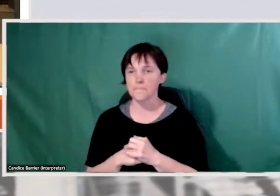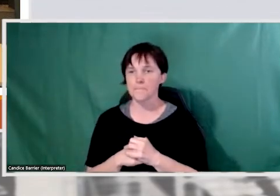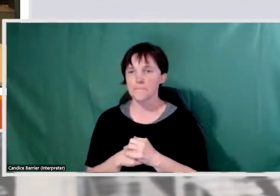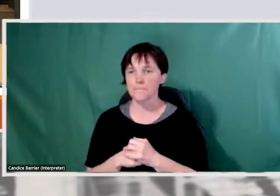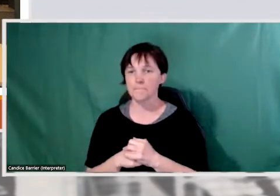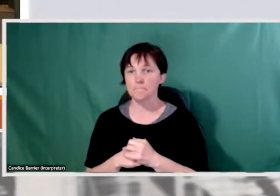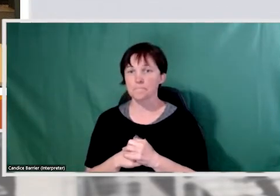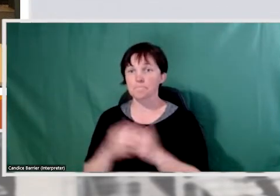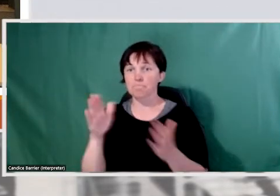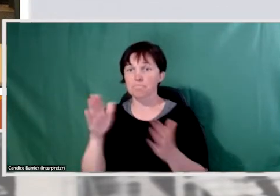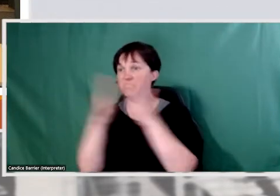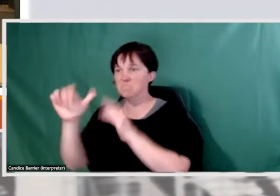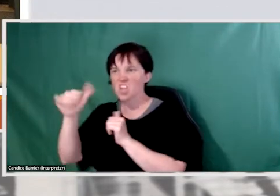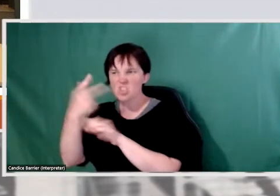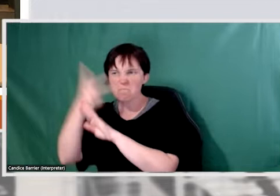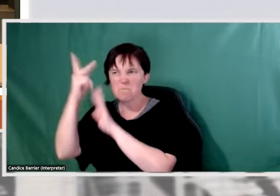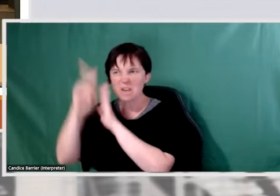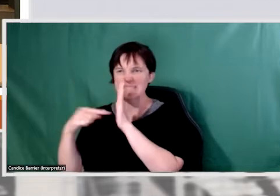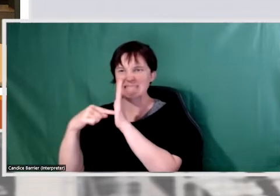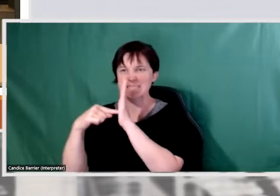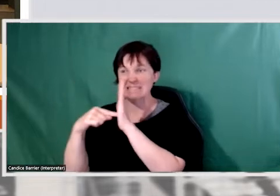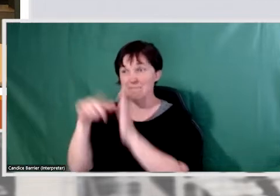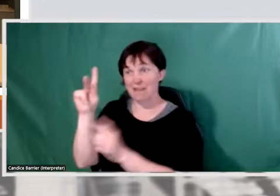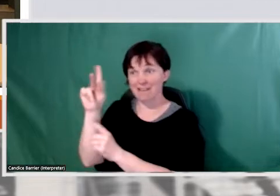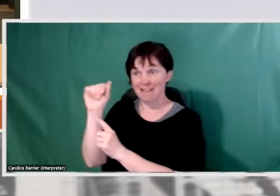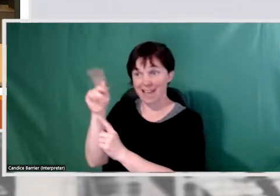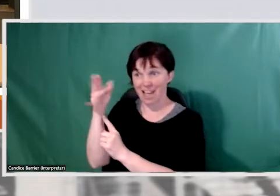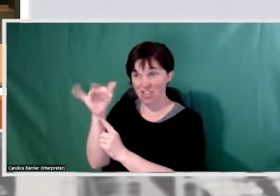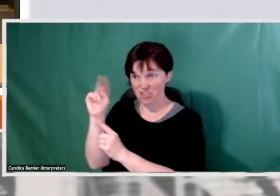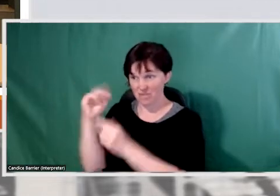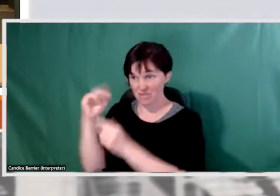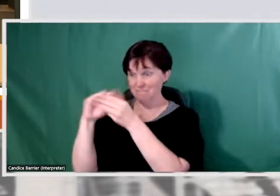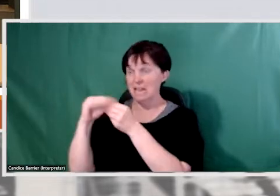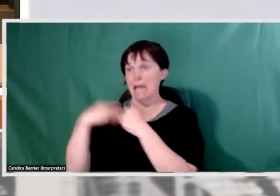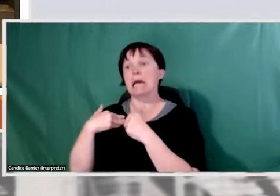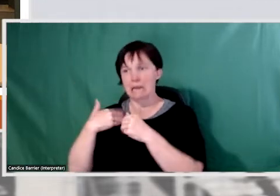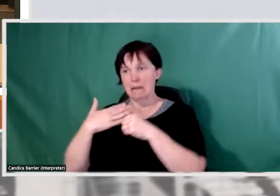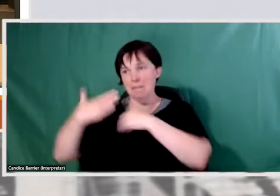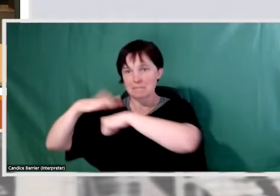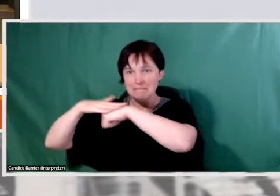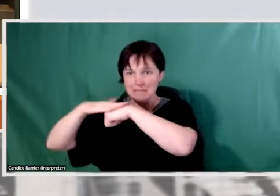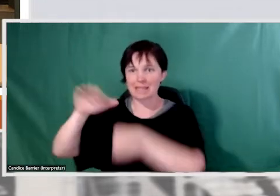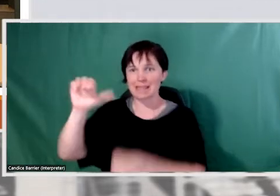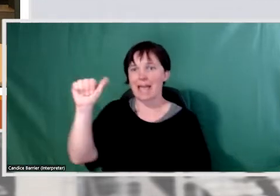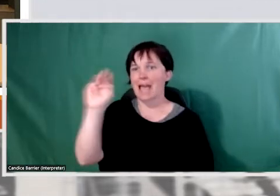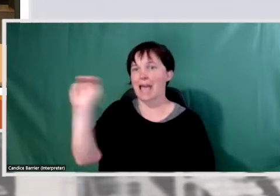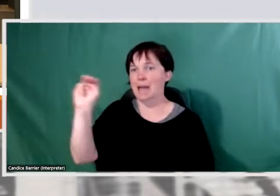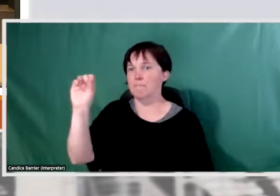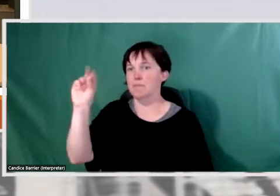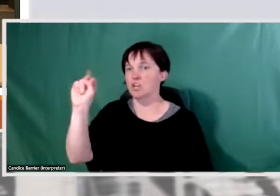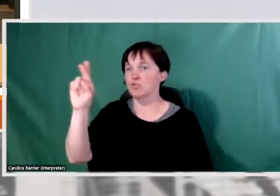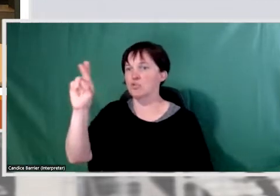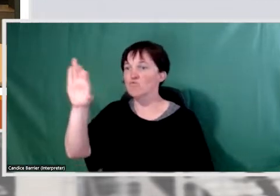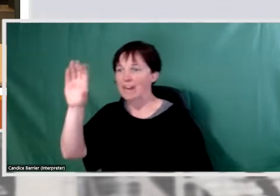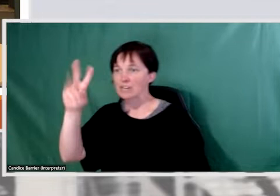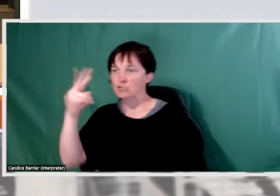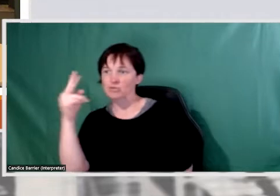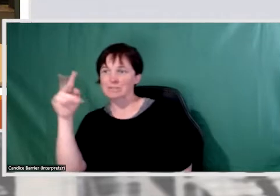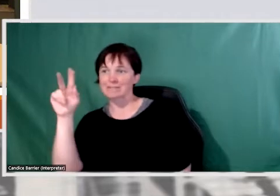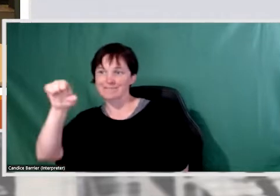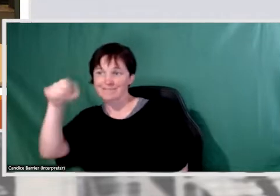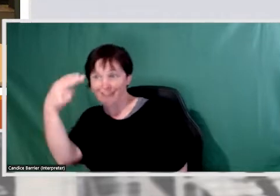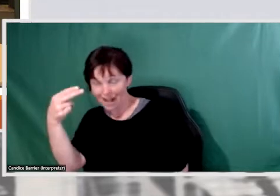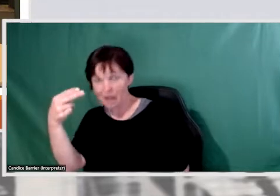involved. Another project example that Catherine mentioned too, and I'm glad to kind of touch on this, is Ammon Rec to Tech. So here you'll see a photo on the left. That